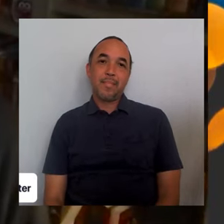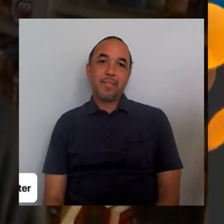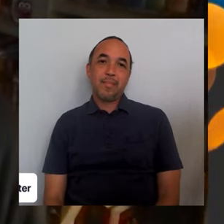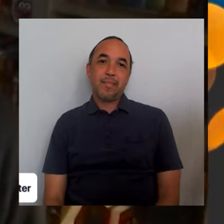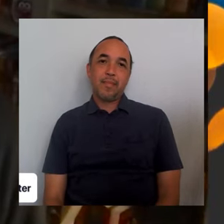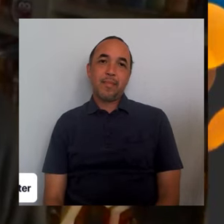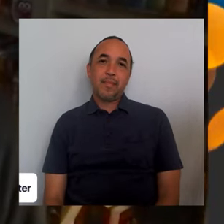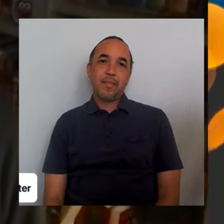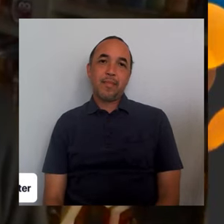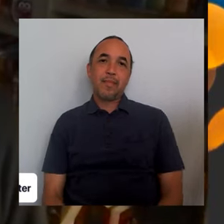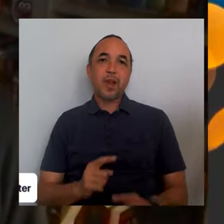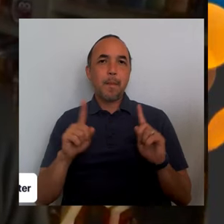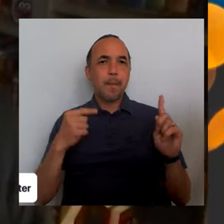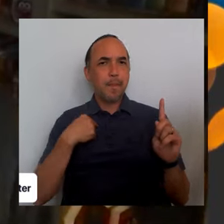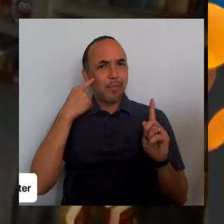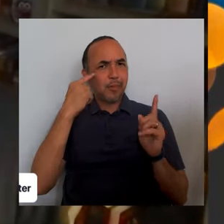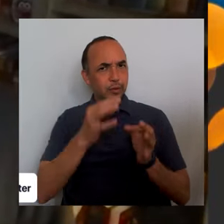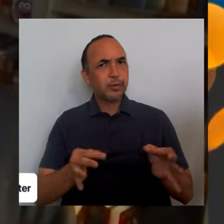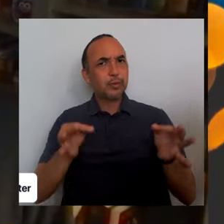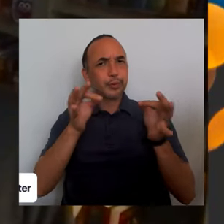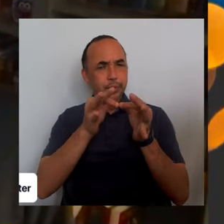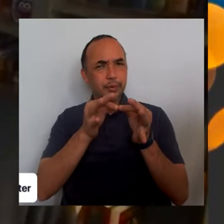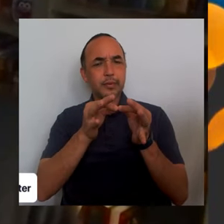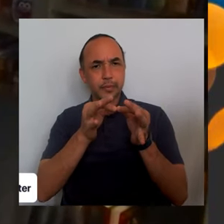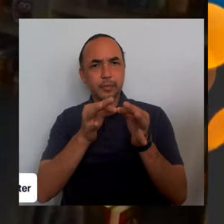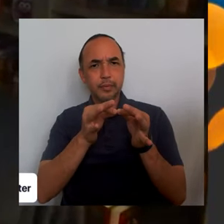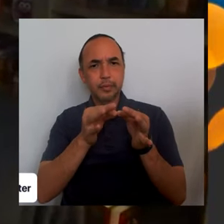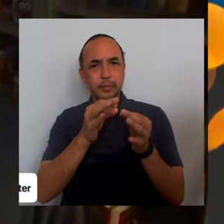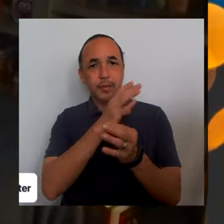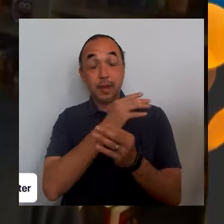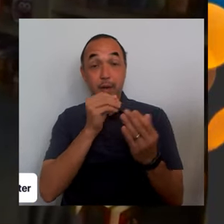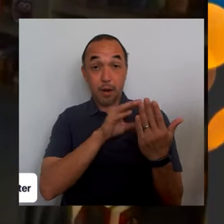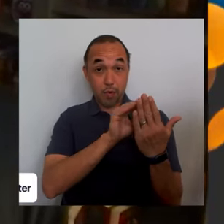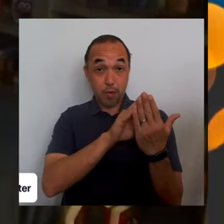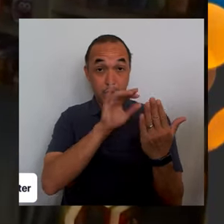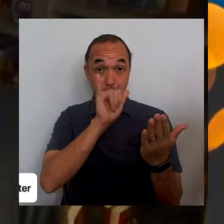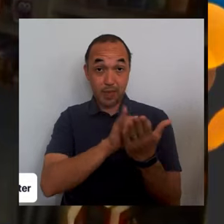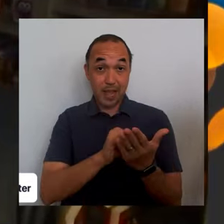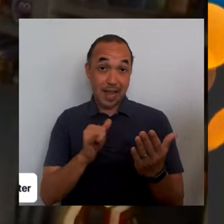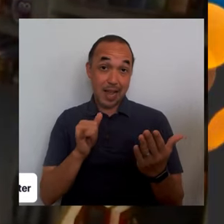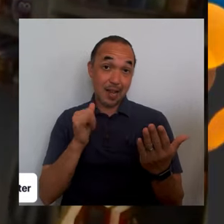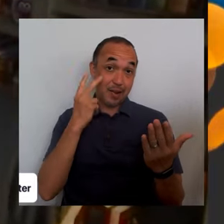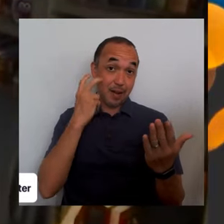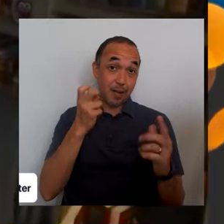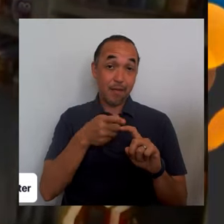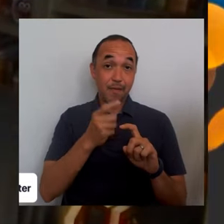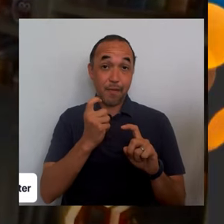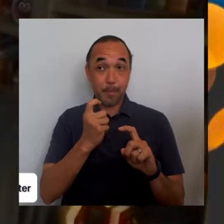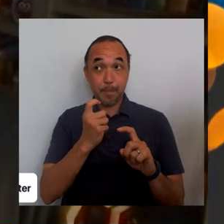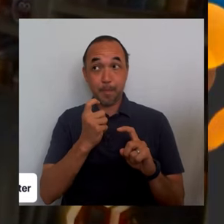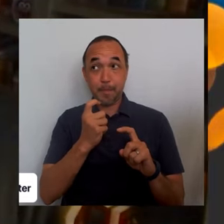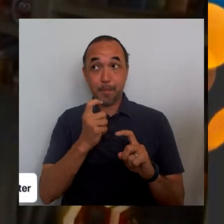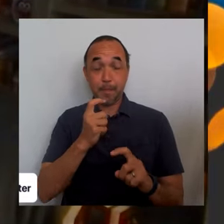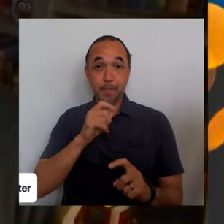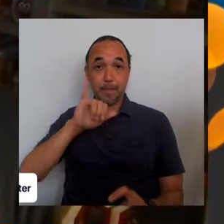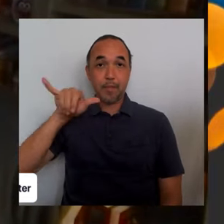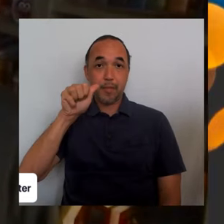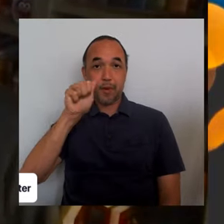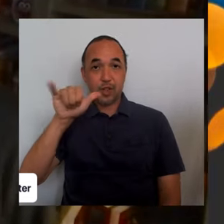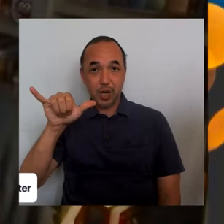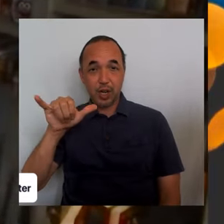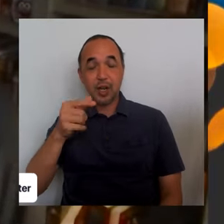an important mindset to have, and I learned a lot of that from you know, the early days with Jay, quite honestly, and